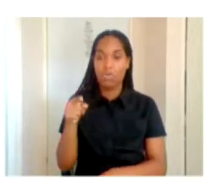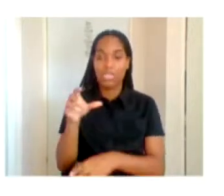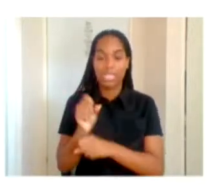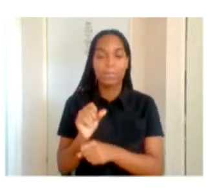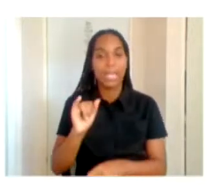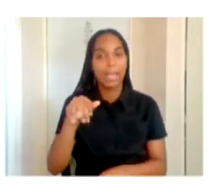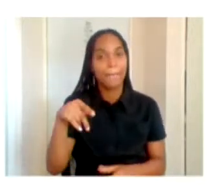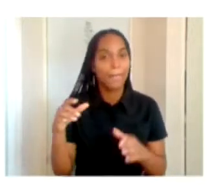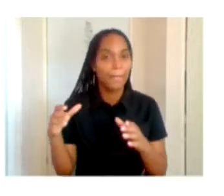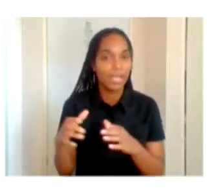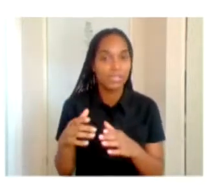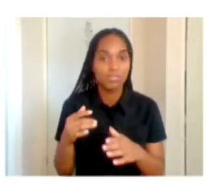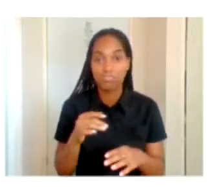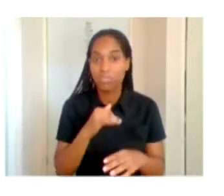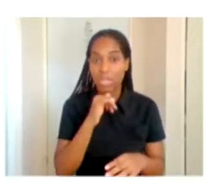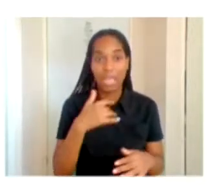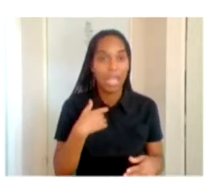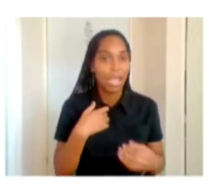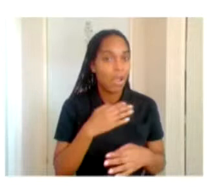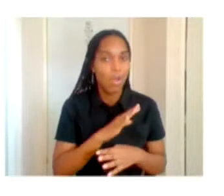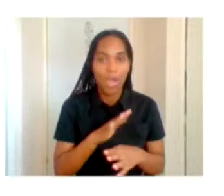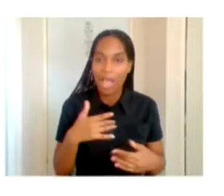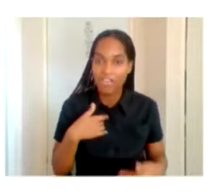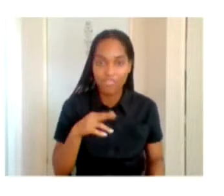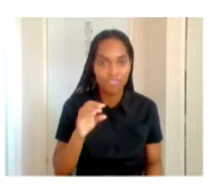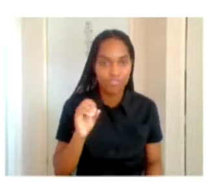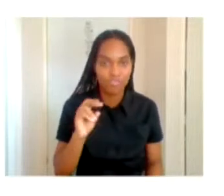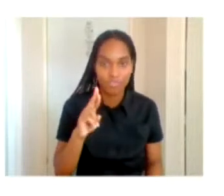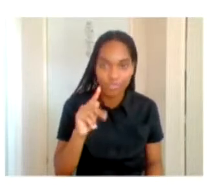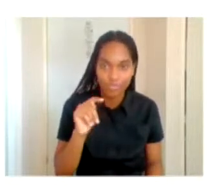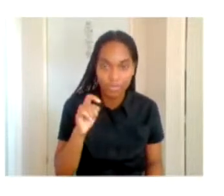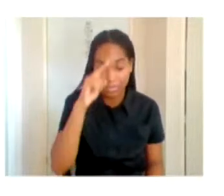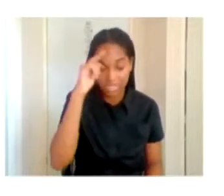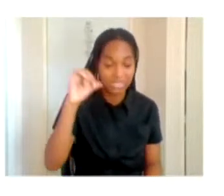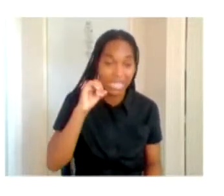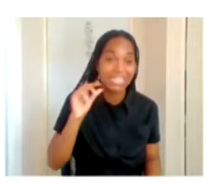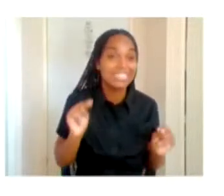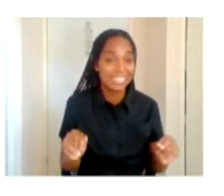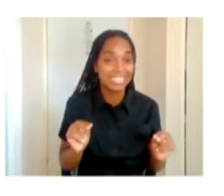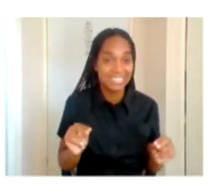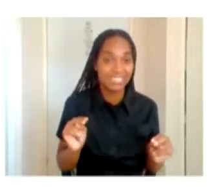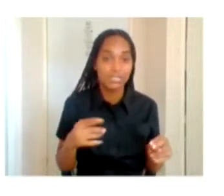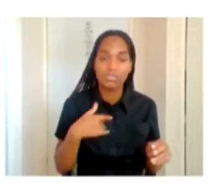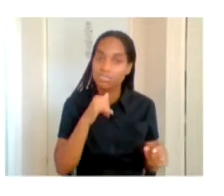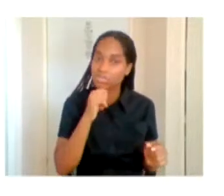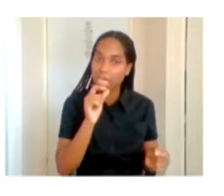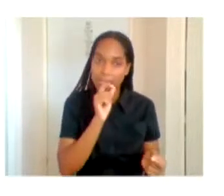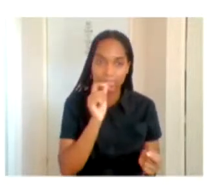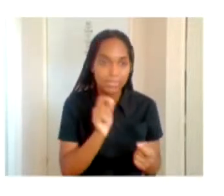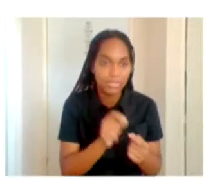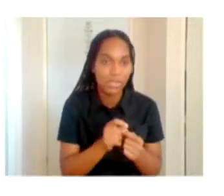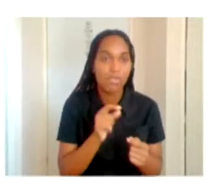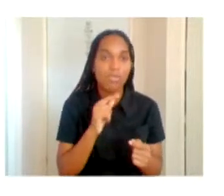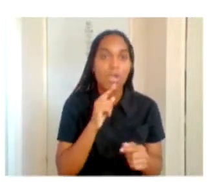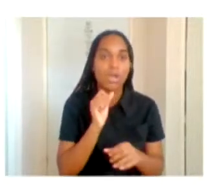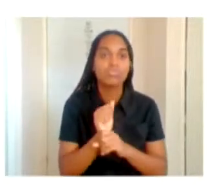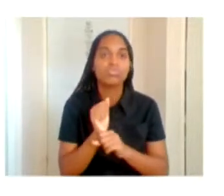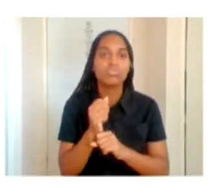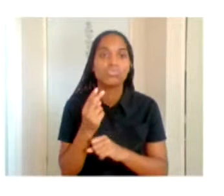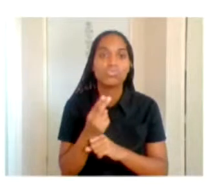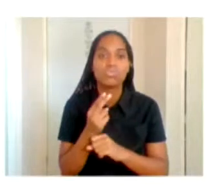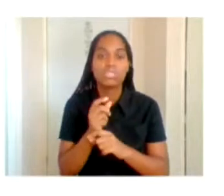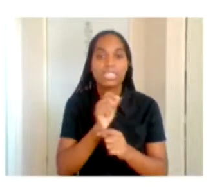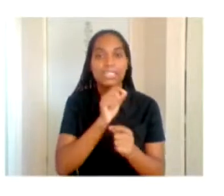overhead. We don't have route because we didn't need it. And so we can actually use specific type of data